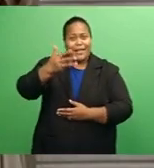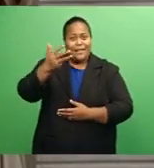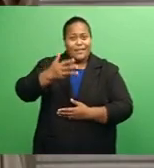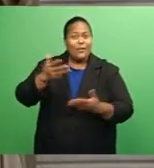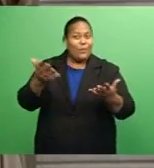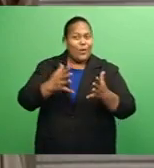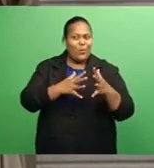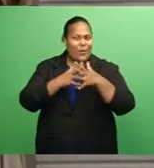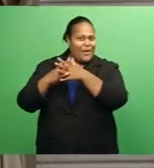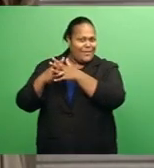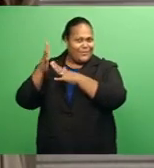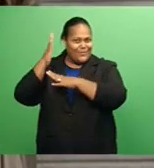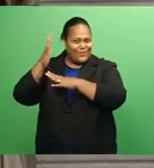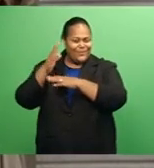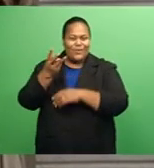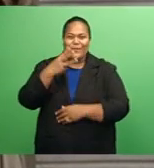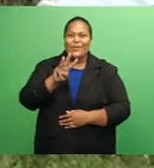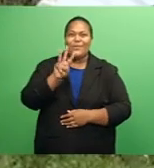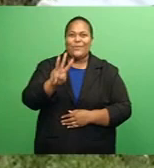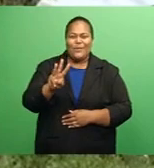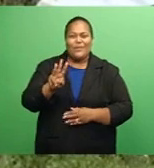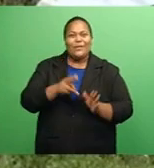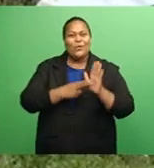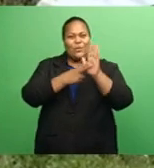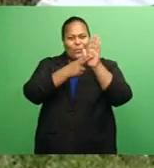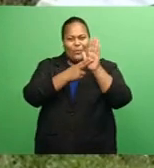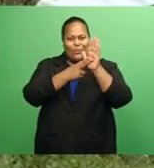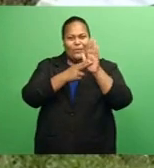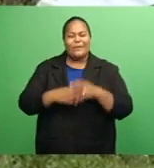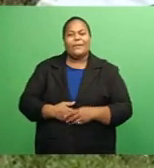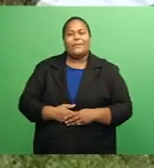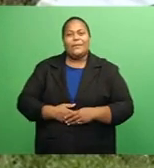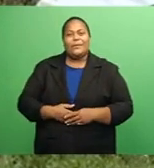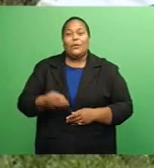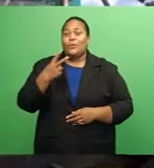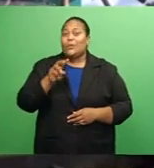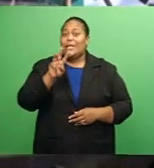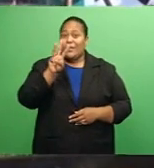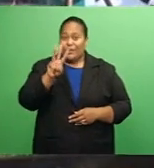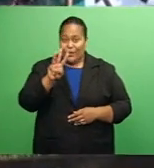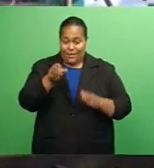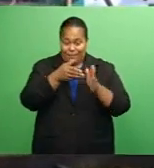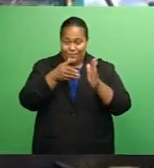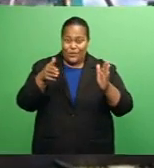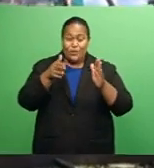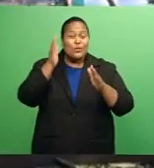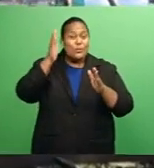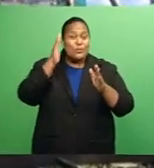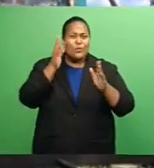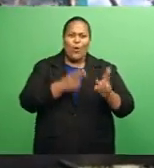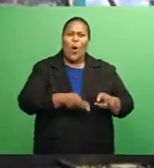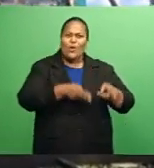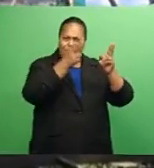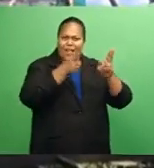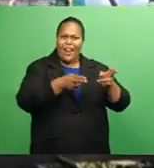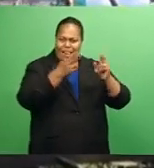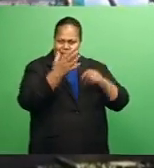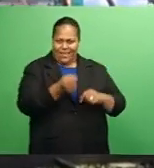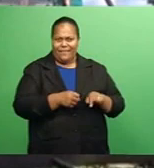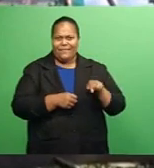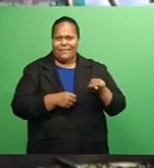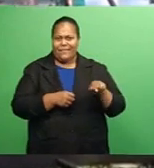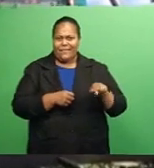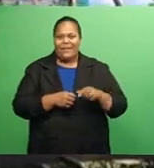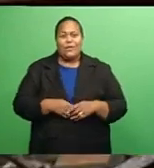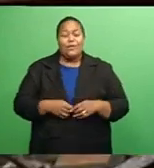and 33 schools in the Northern Division. Akbar says 23 of these are boarding schools. She says under this program, they